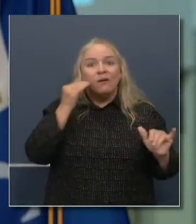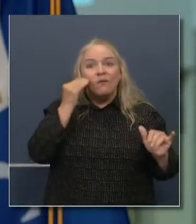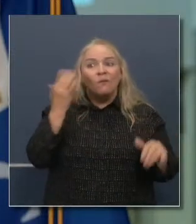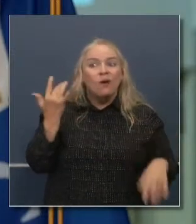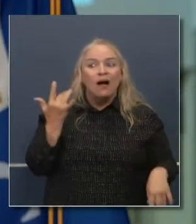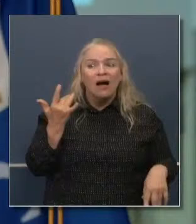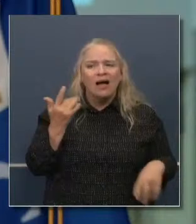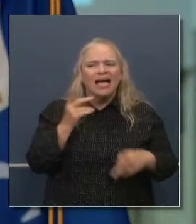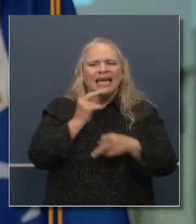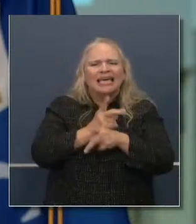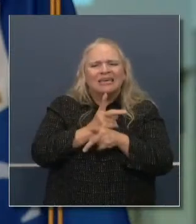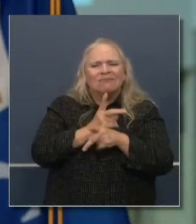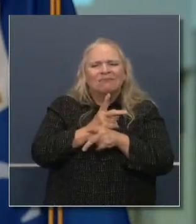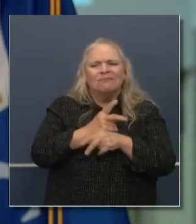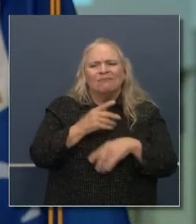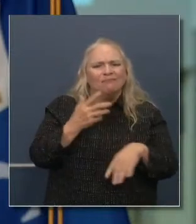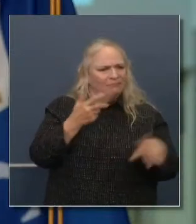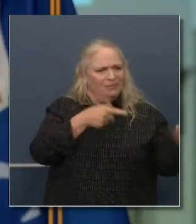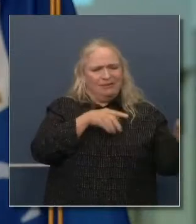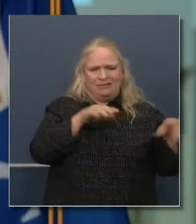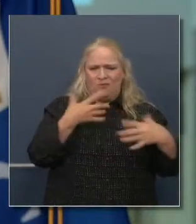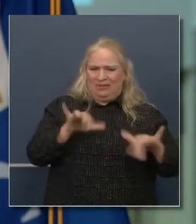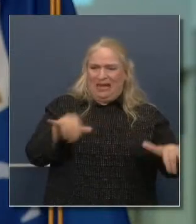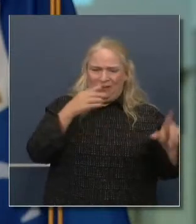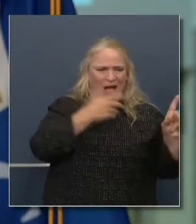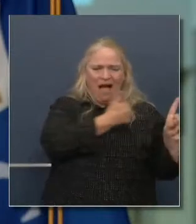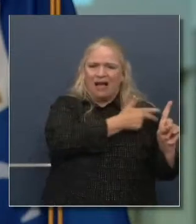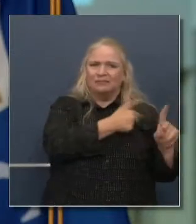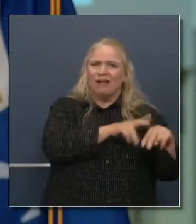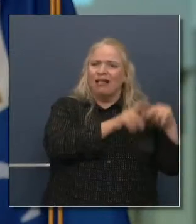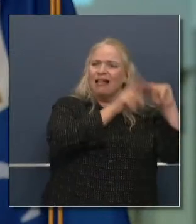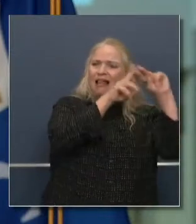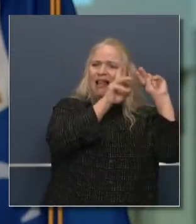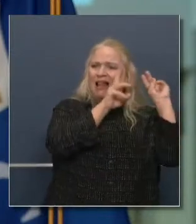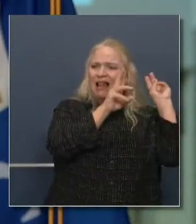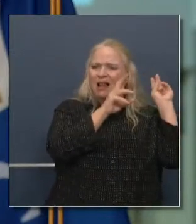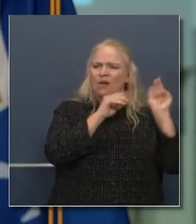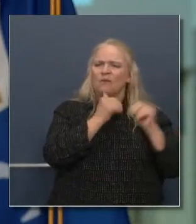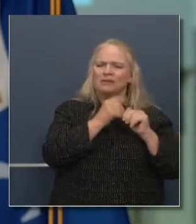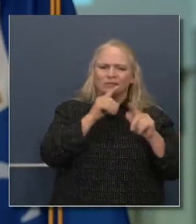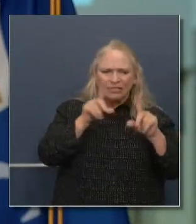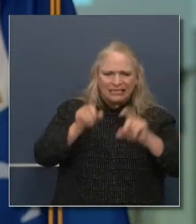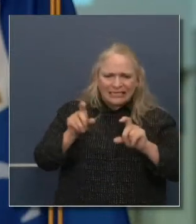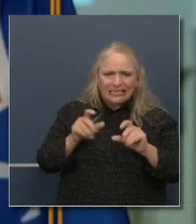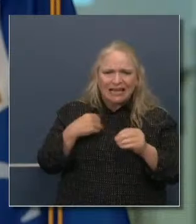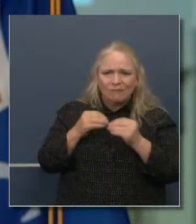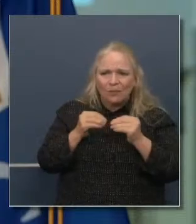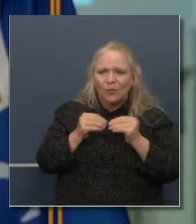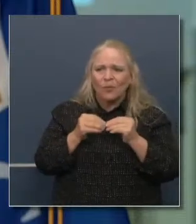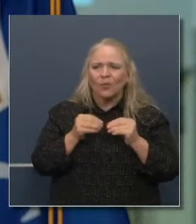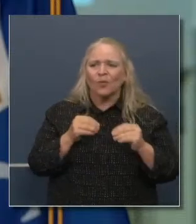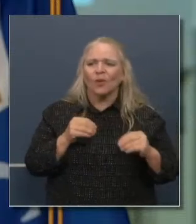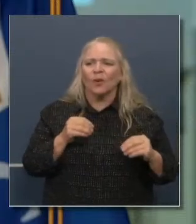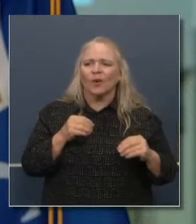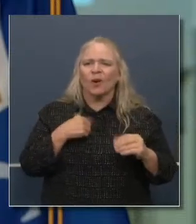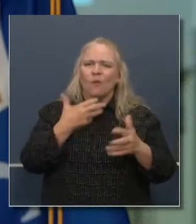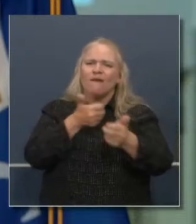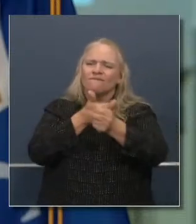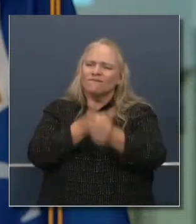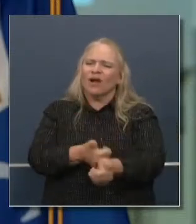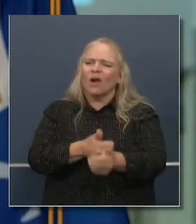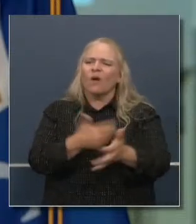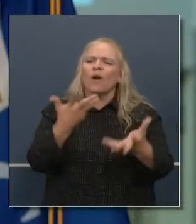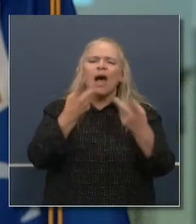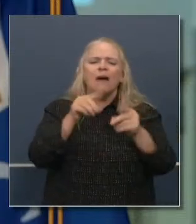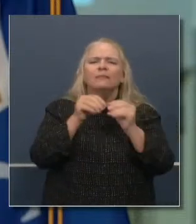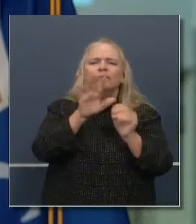ICUs, stabilization in terms of the positivity rate, to make some modifications based upon local conditions in a state as large